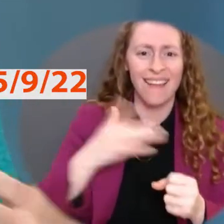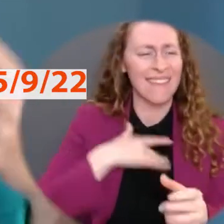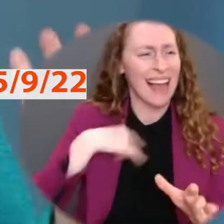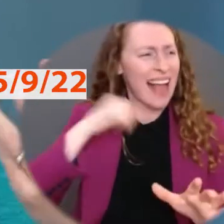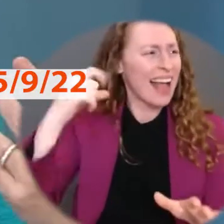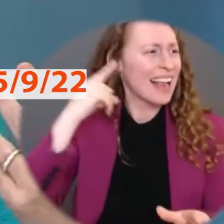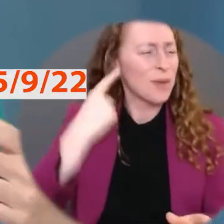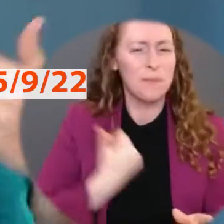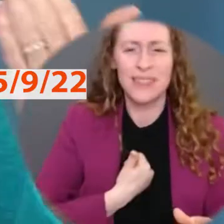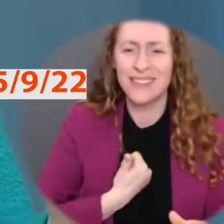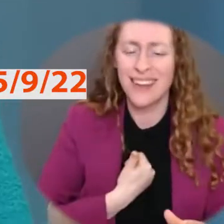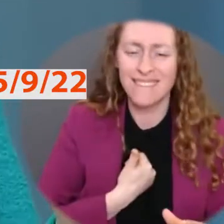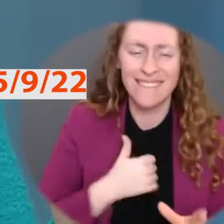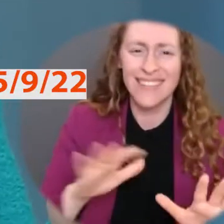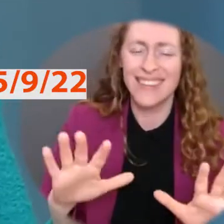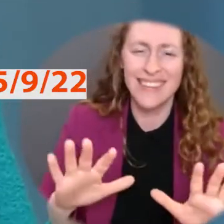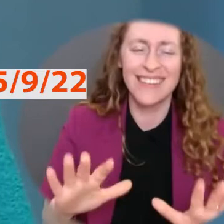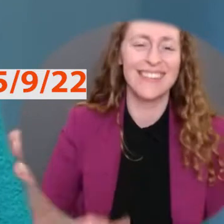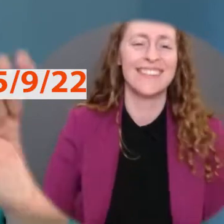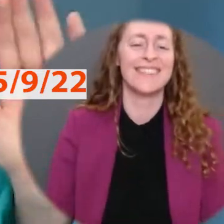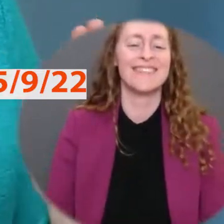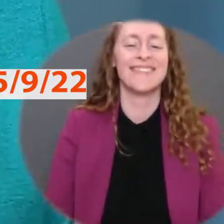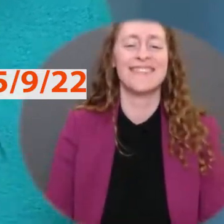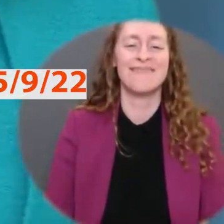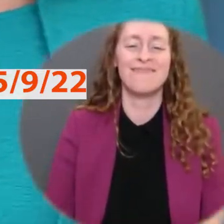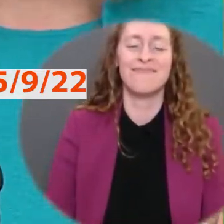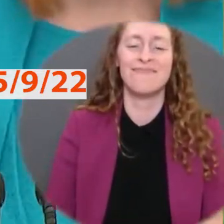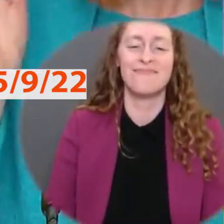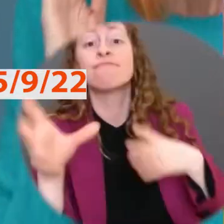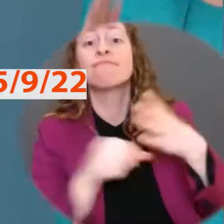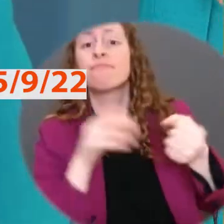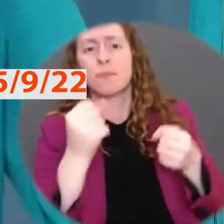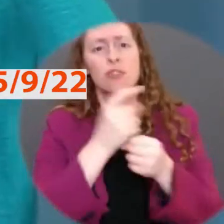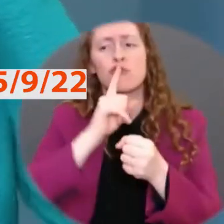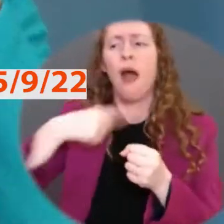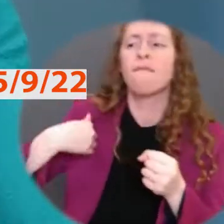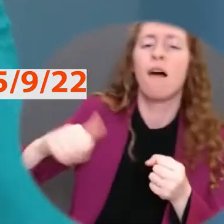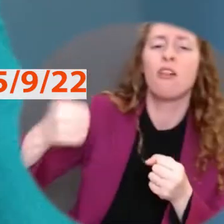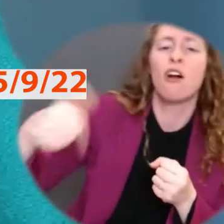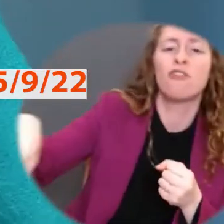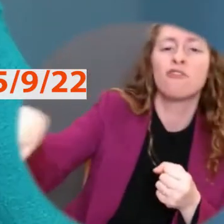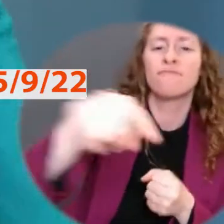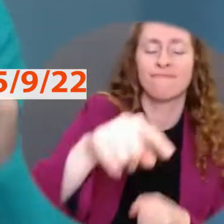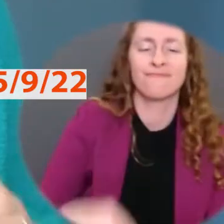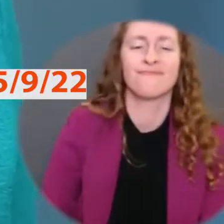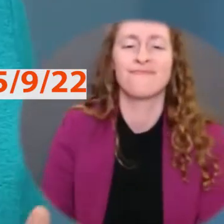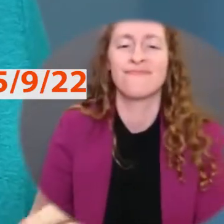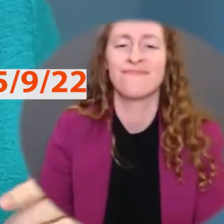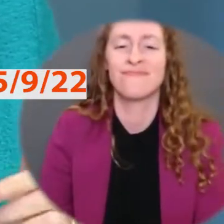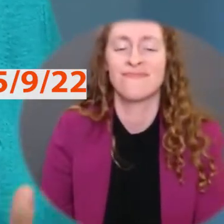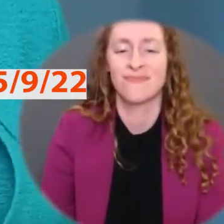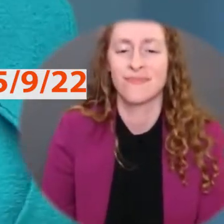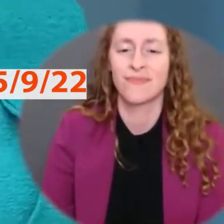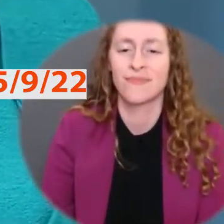which I know that's a very outdated reference, but we've all been there. What's an answering machine, if you can?